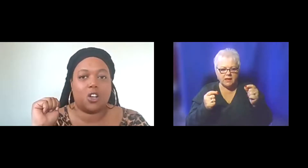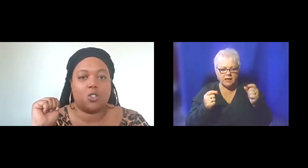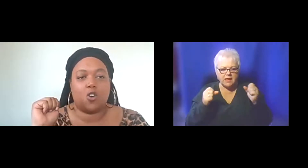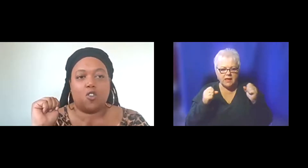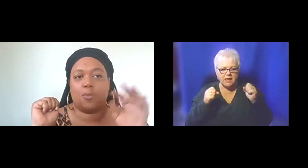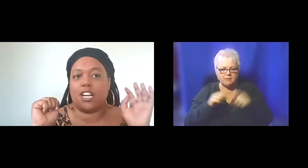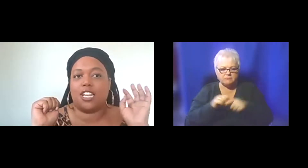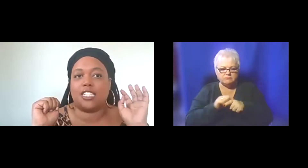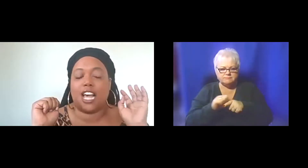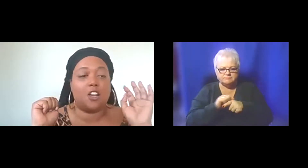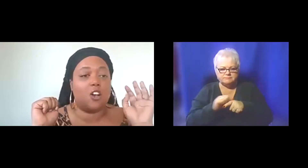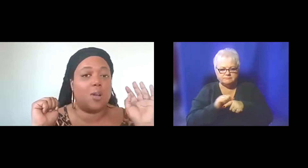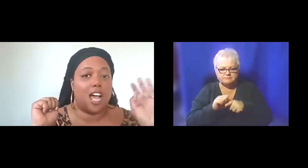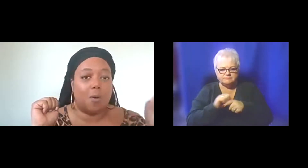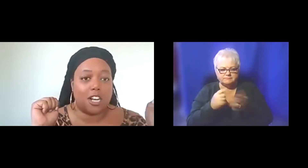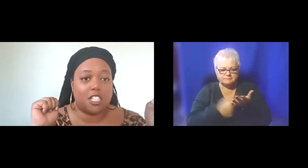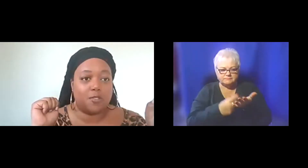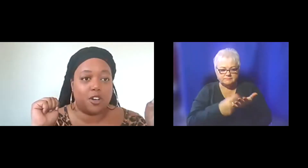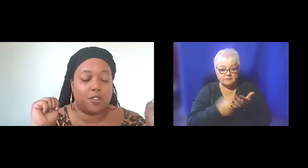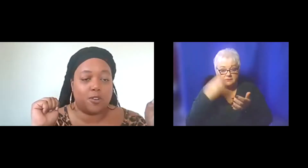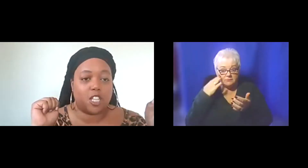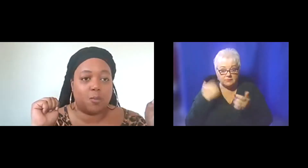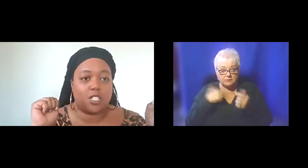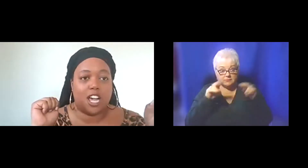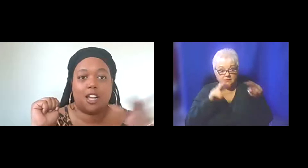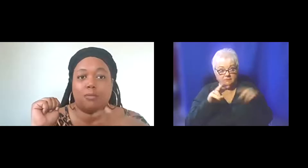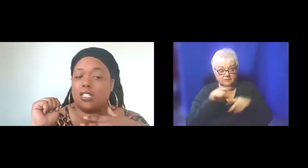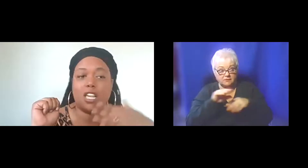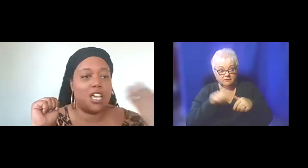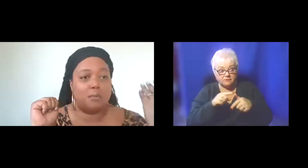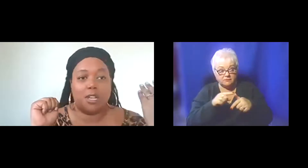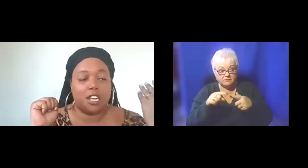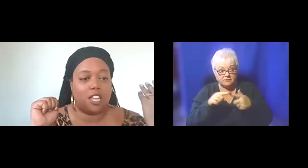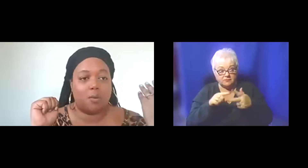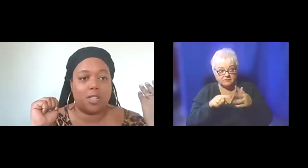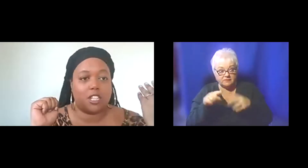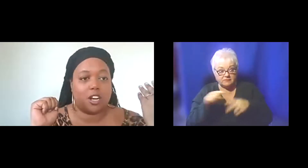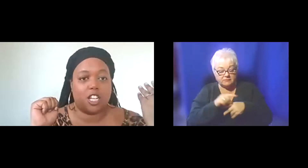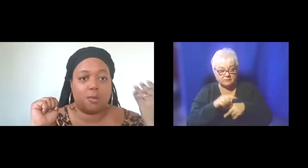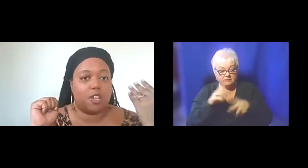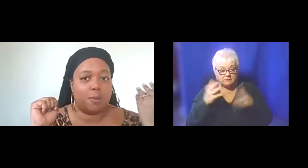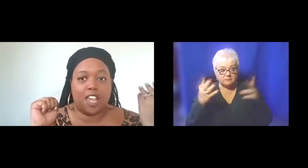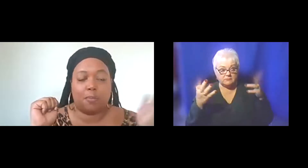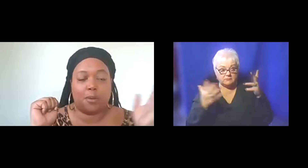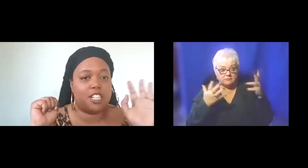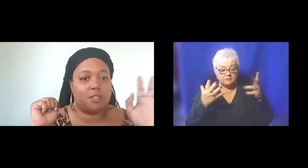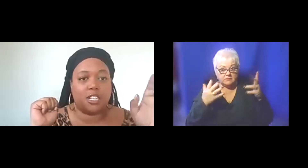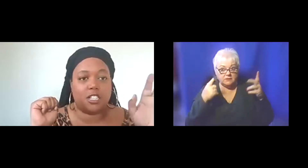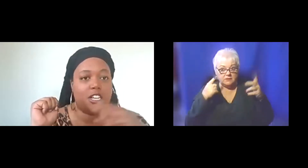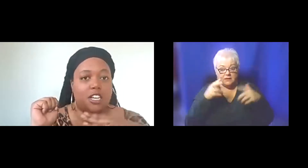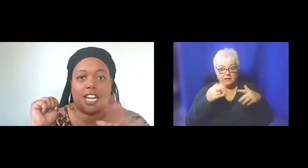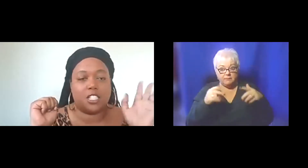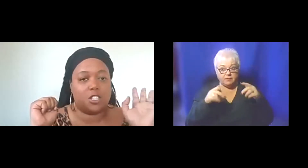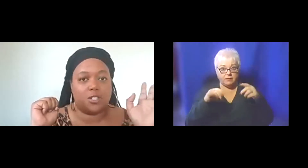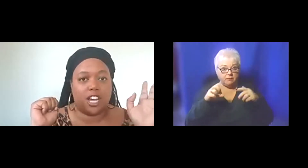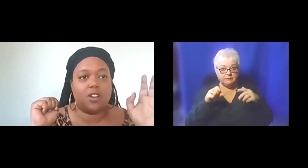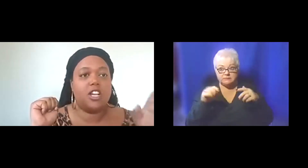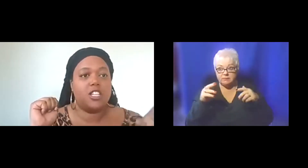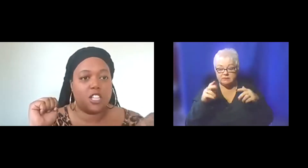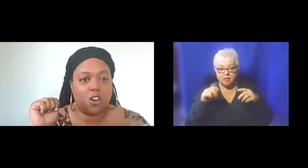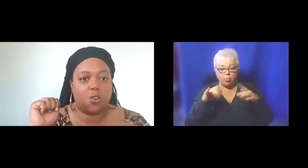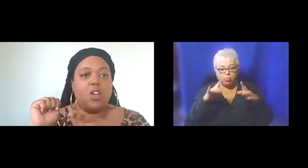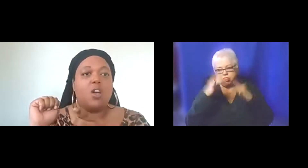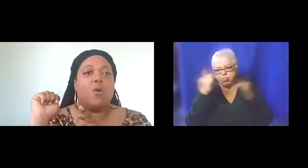exercise that goes over, because I know when I watched the video the first couple times, immediately when they started talking about hippocampus and amygdala, I just tuned